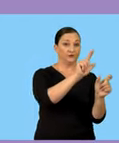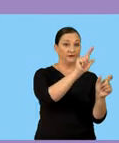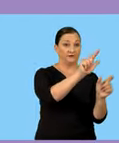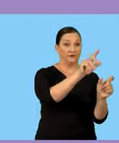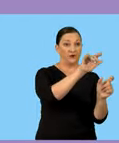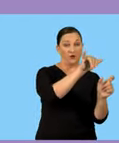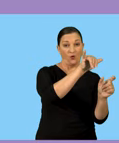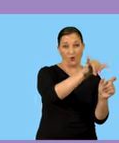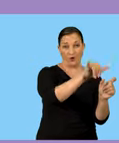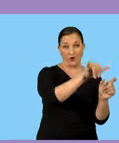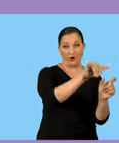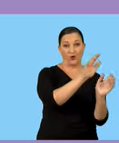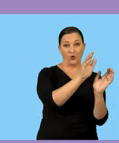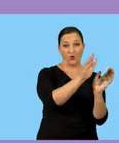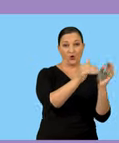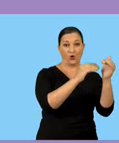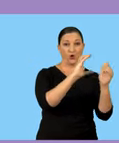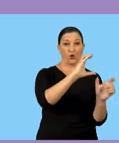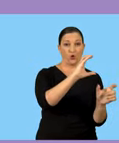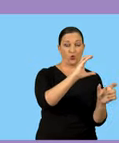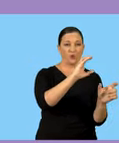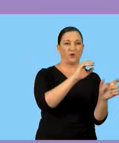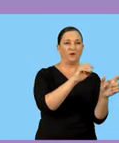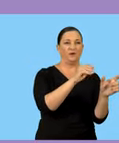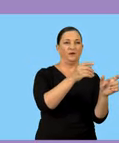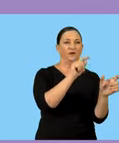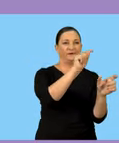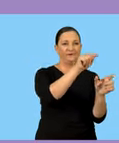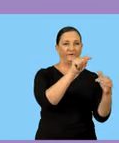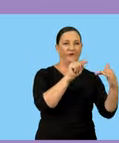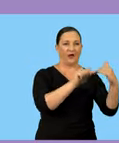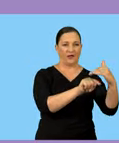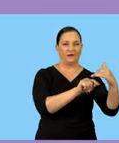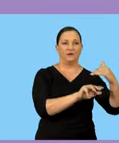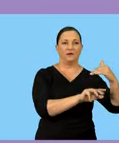be 27y cubed divided by a